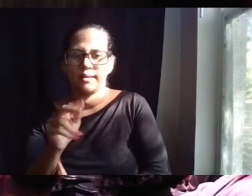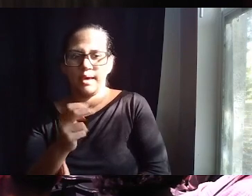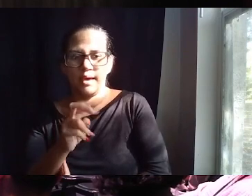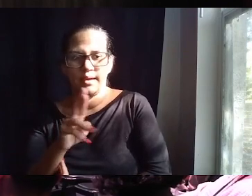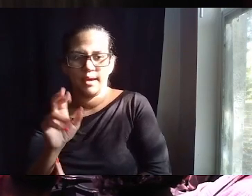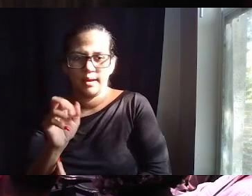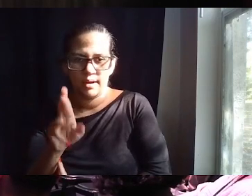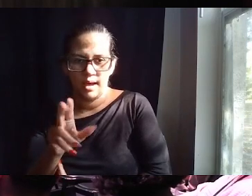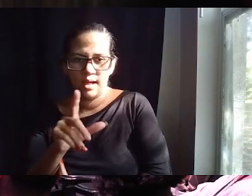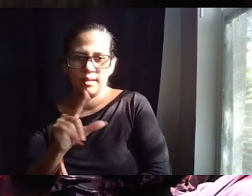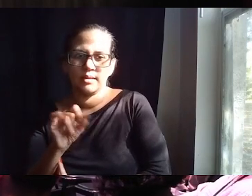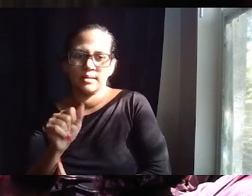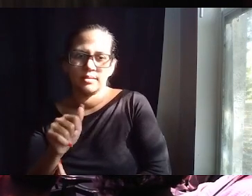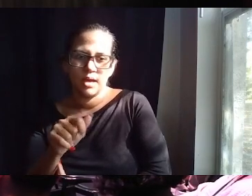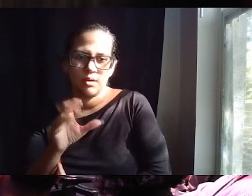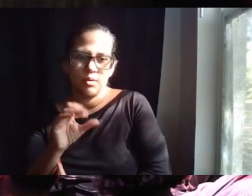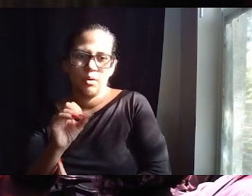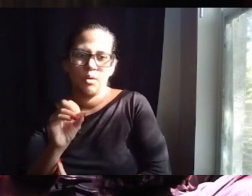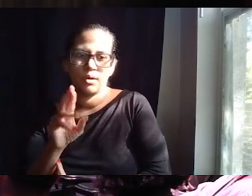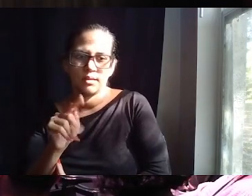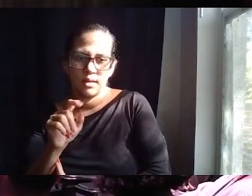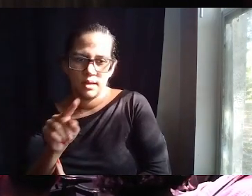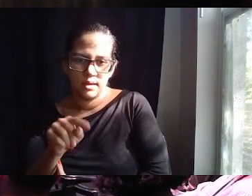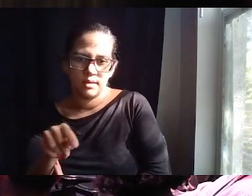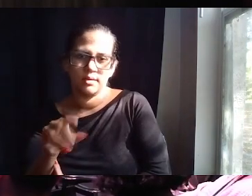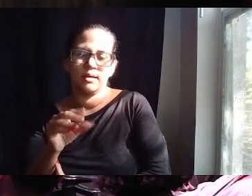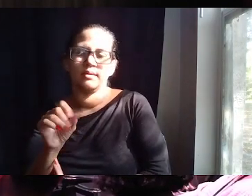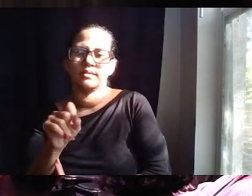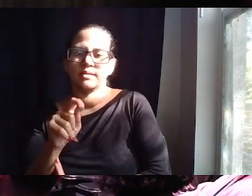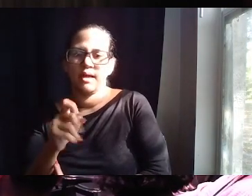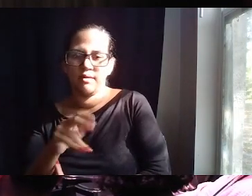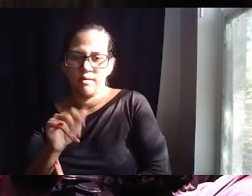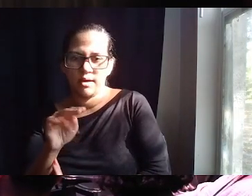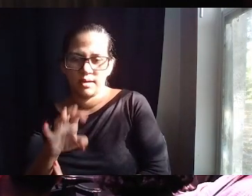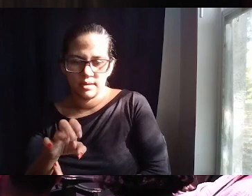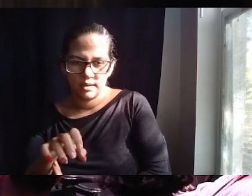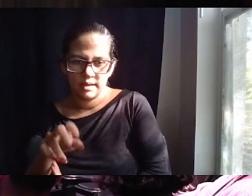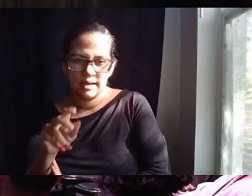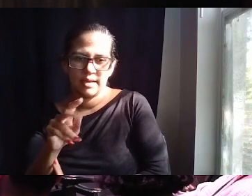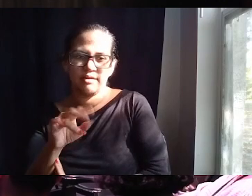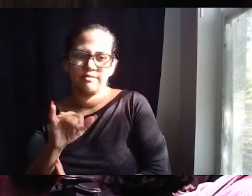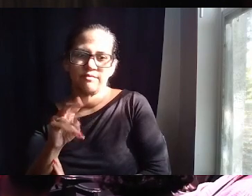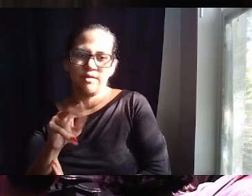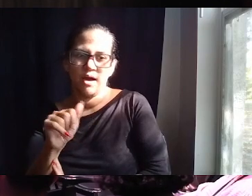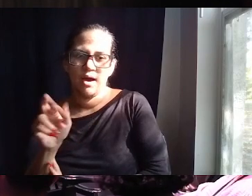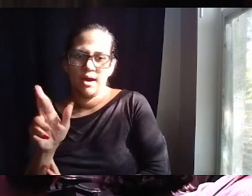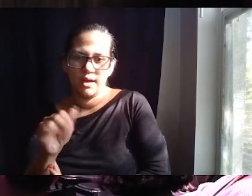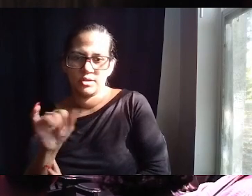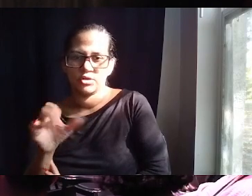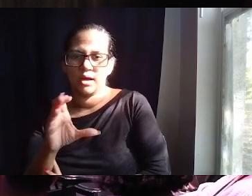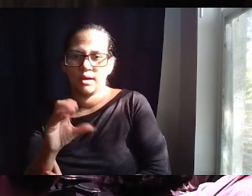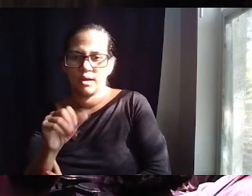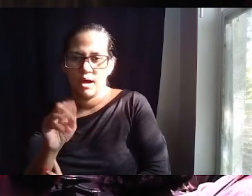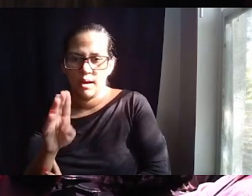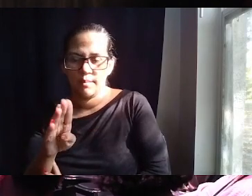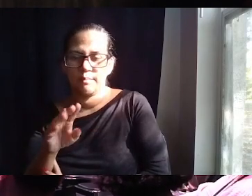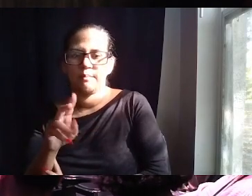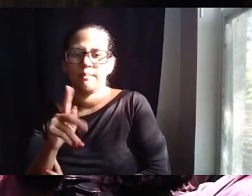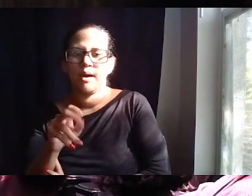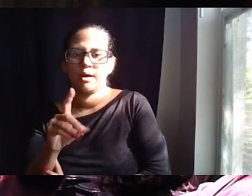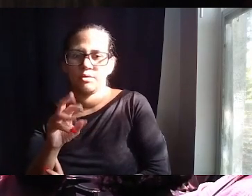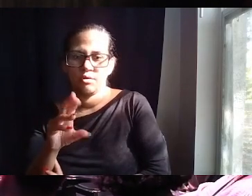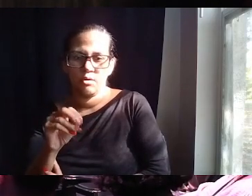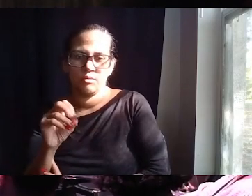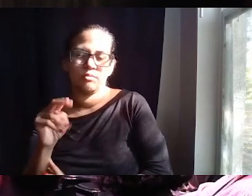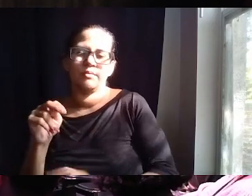Escobar, and Stephanie Ibarra, and Jacob Padron. Folks who are leading the way now, and names I'm so happy to speak out loud to you